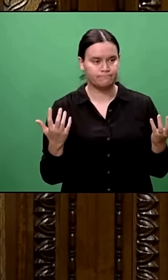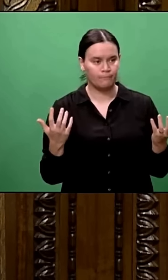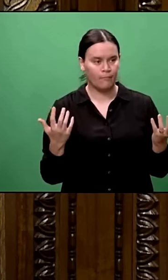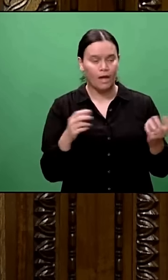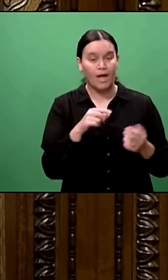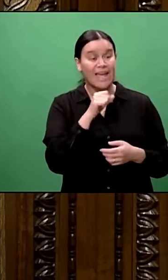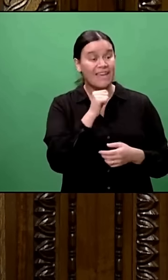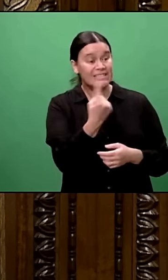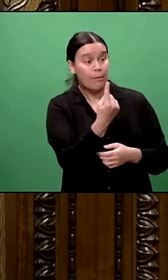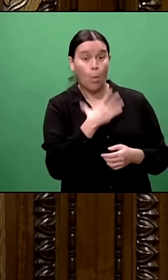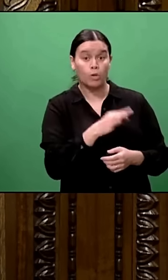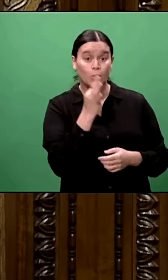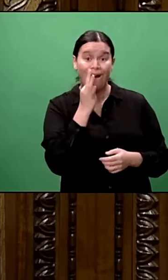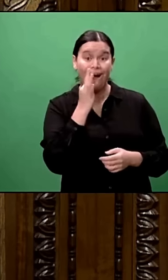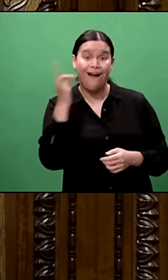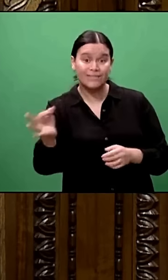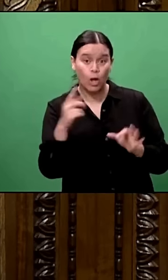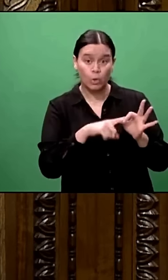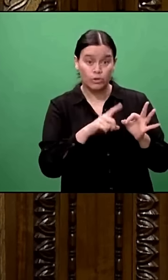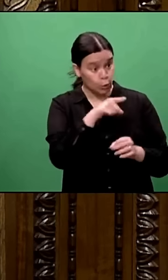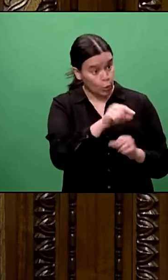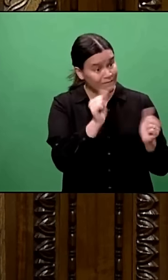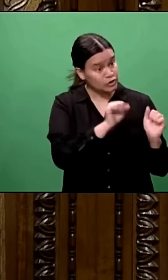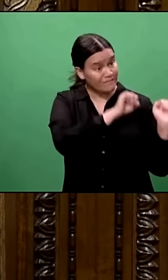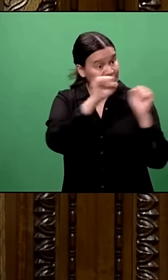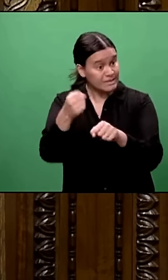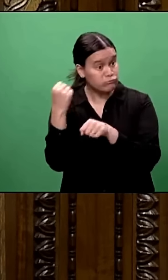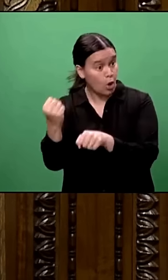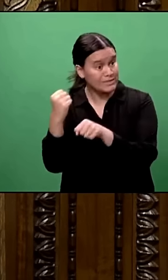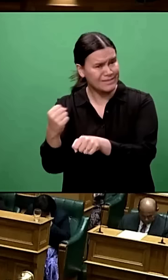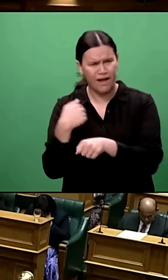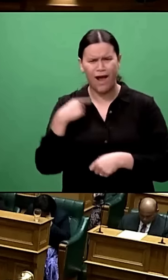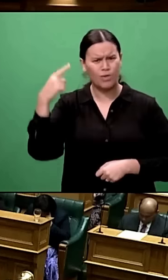was somehow attacking the opposition. I don't think that's the case.